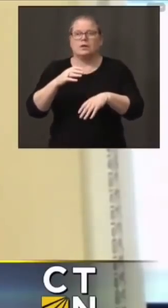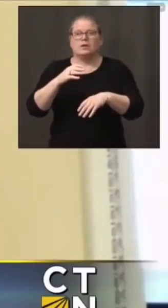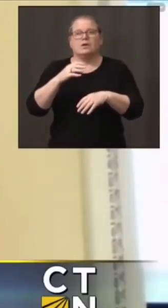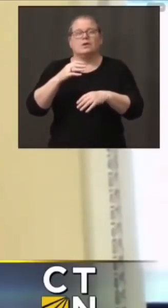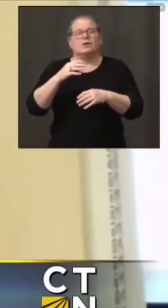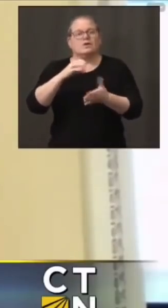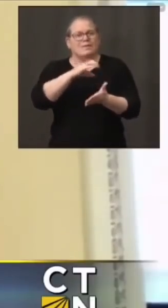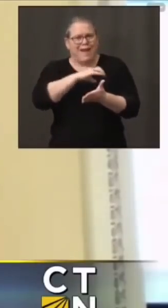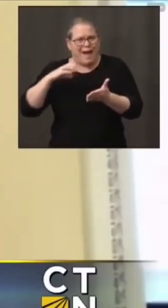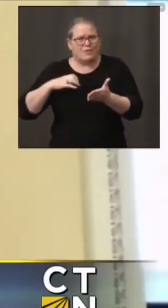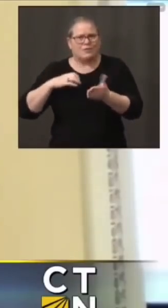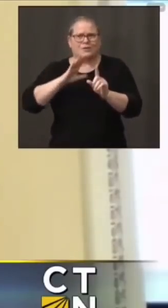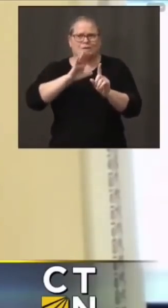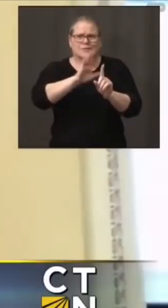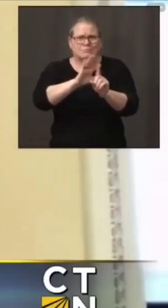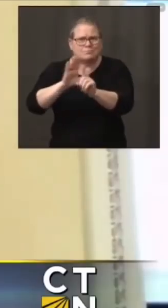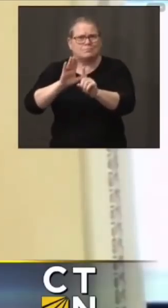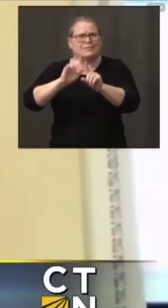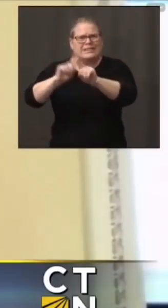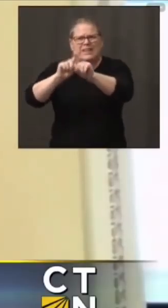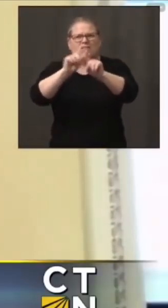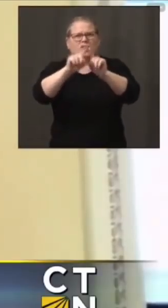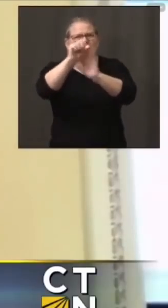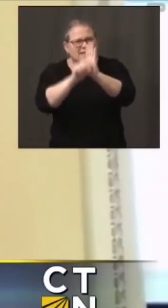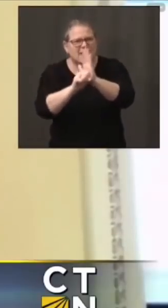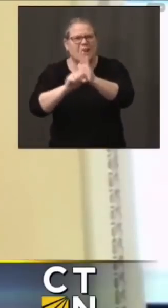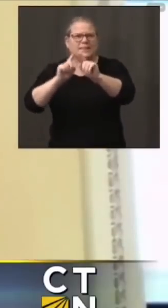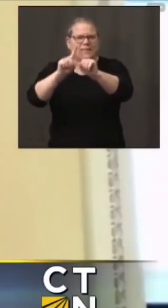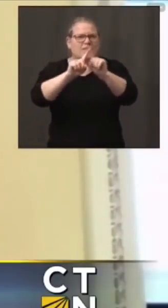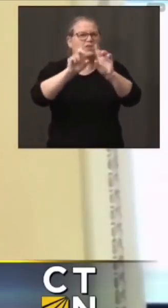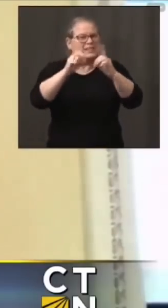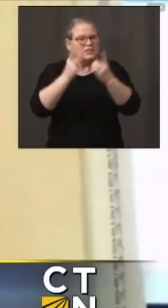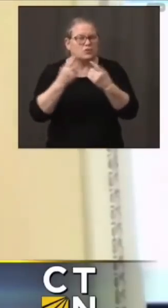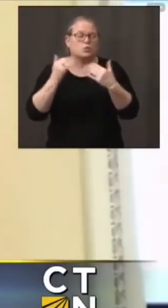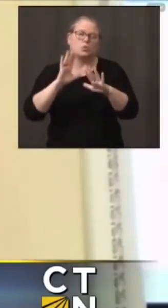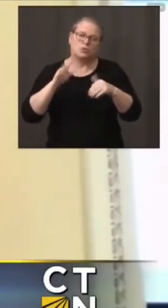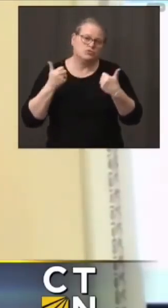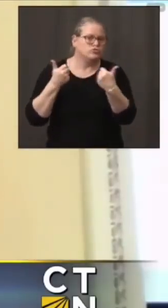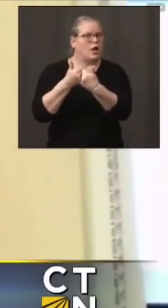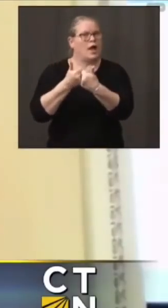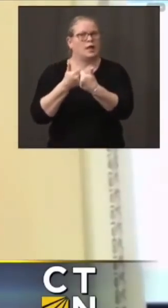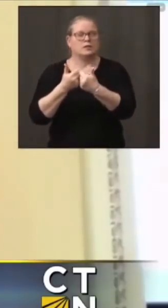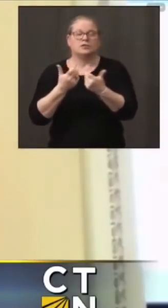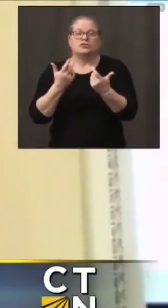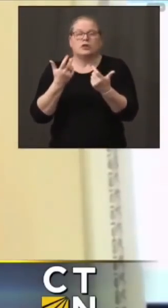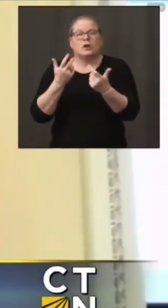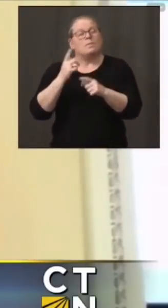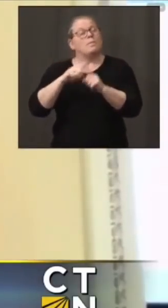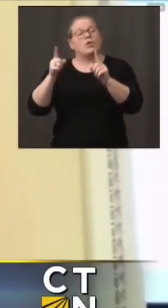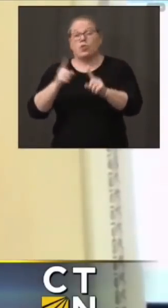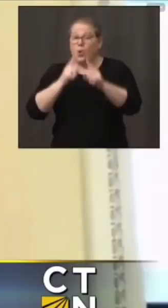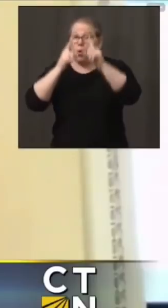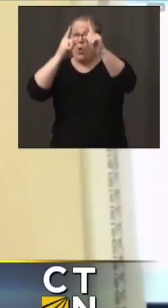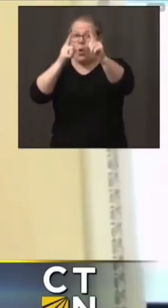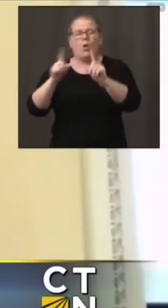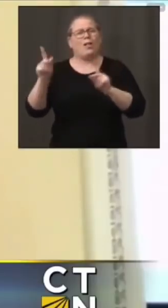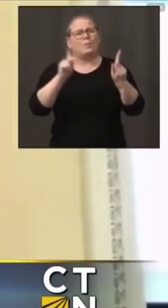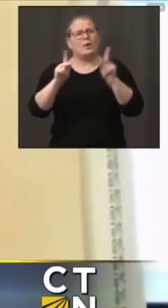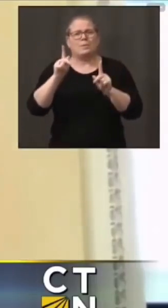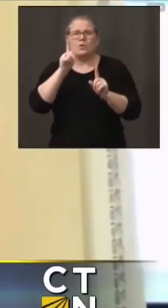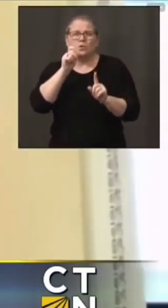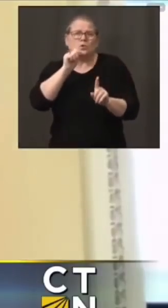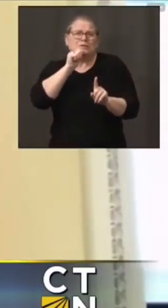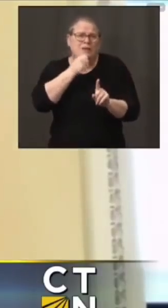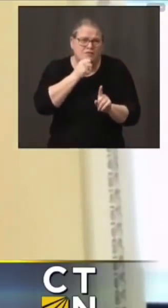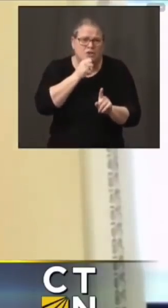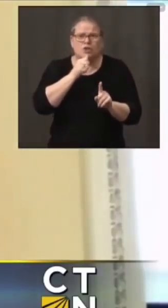unique challenges, but the effort was to halt the suffering. Those who have lost loved